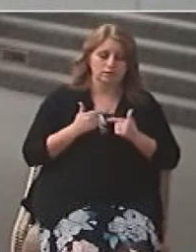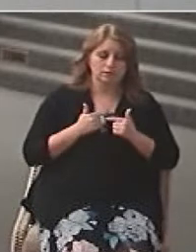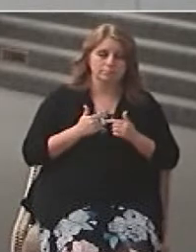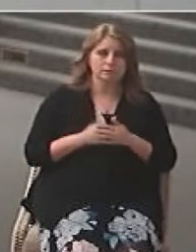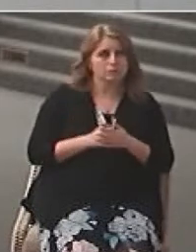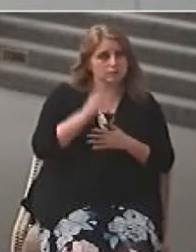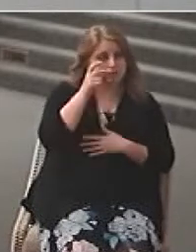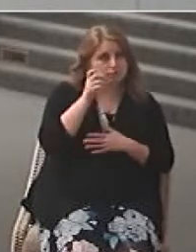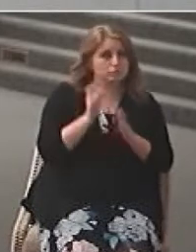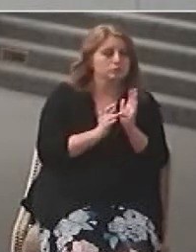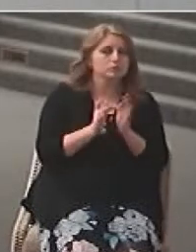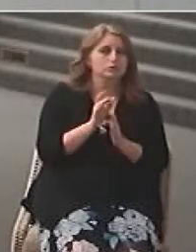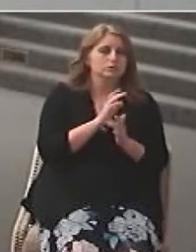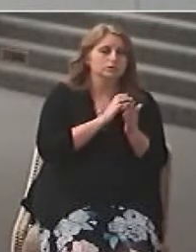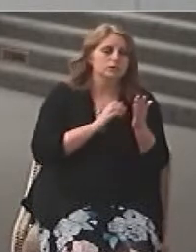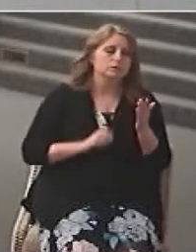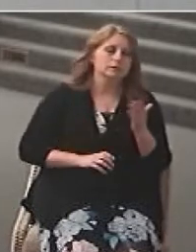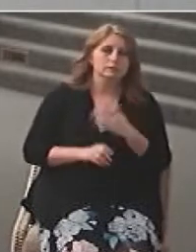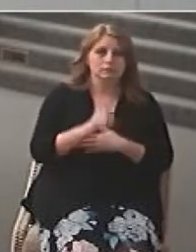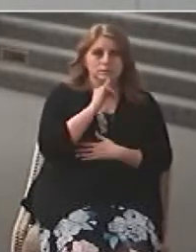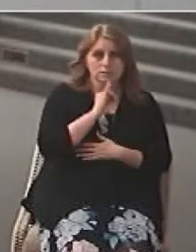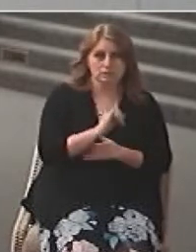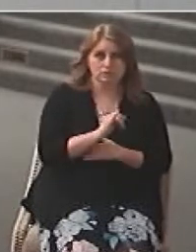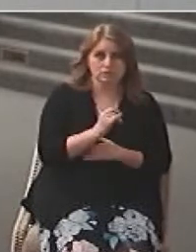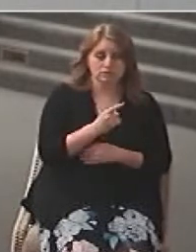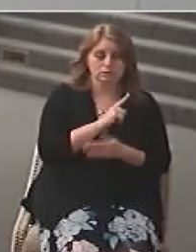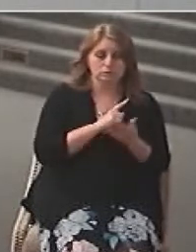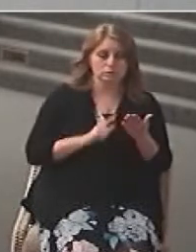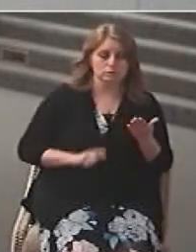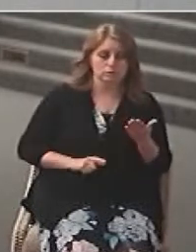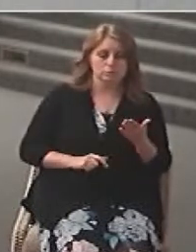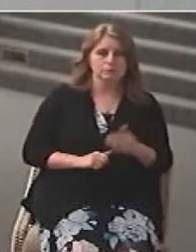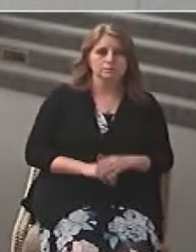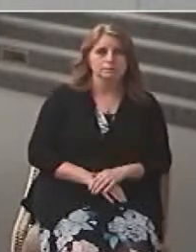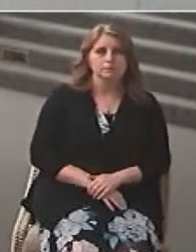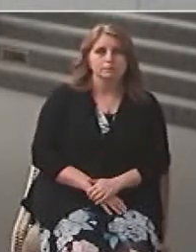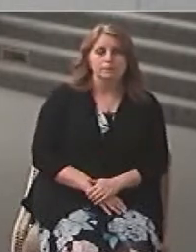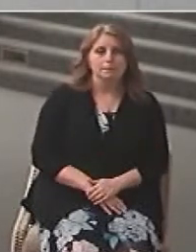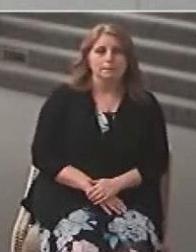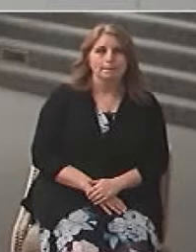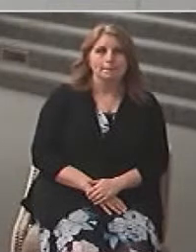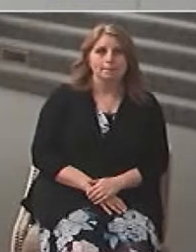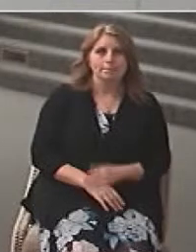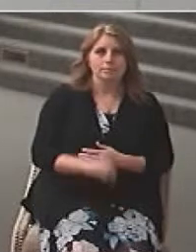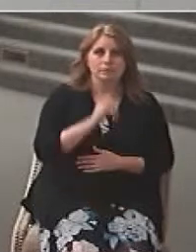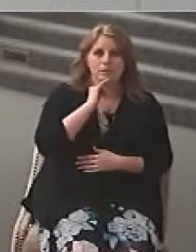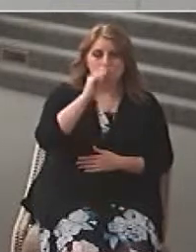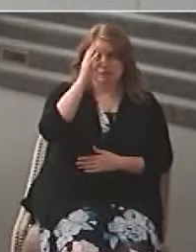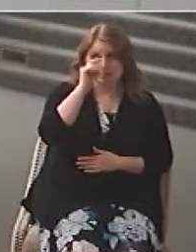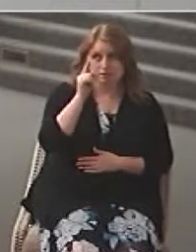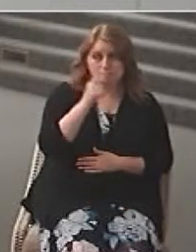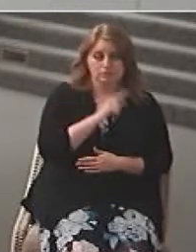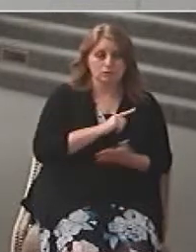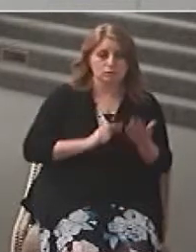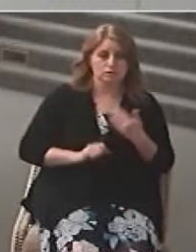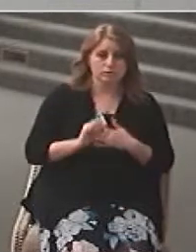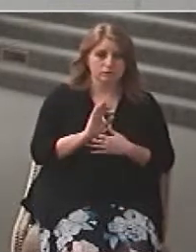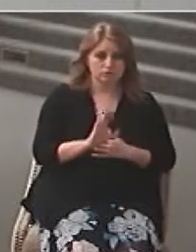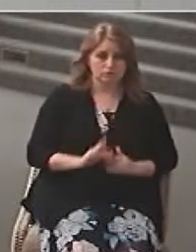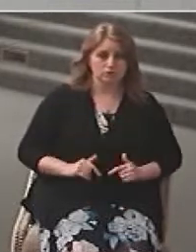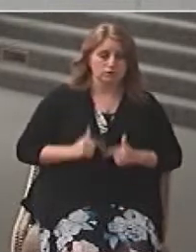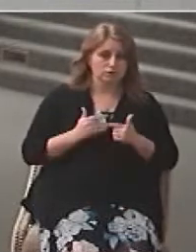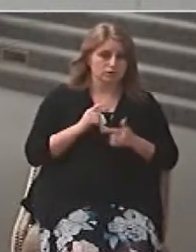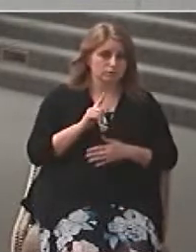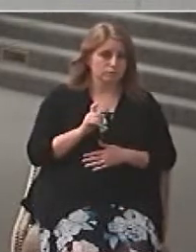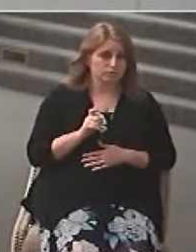Listen, Jesus Christ is Lord. Is He Lord of your life? Is